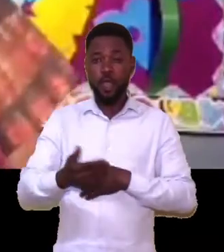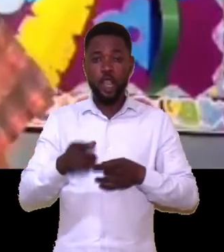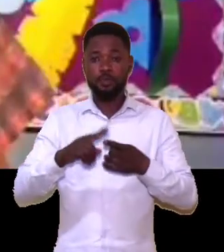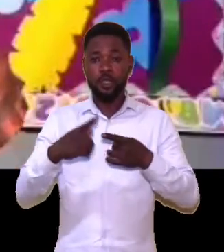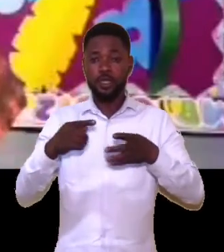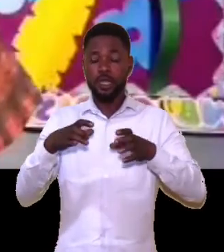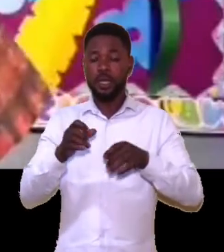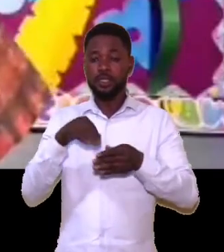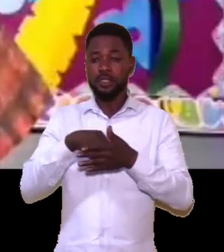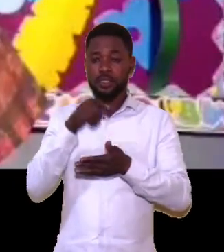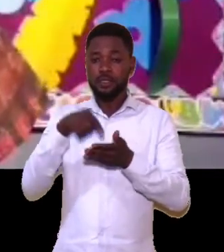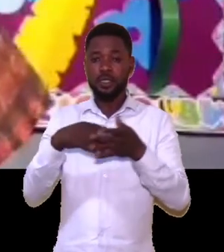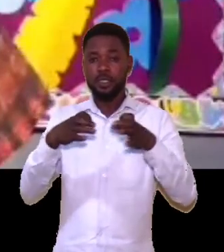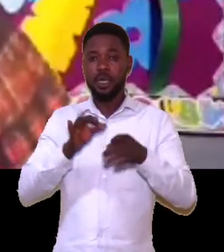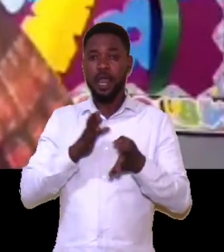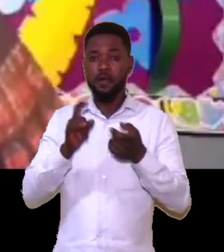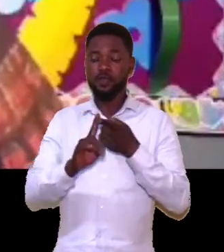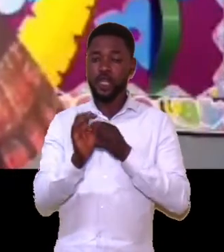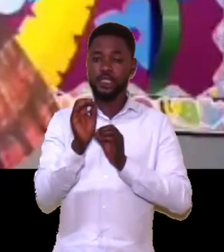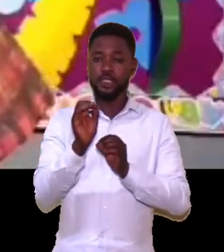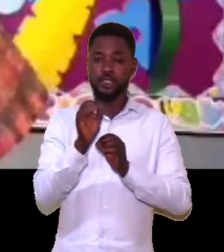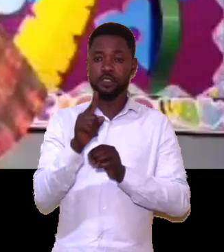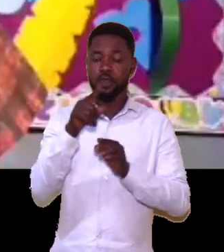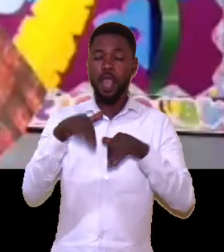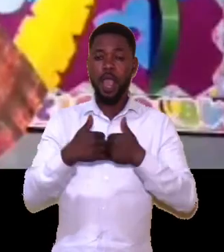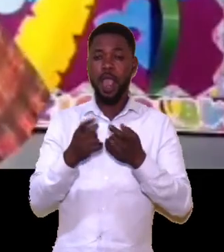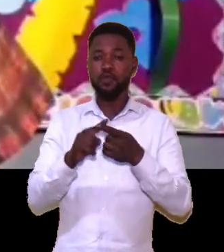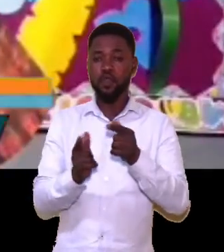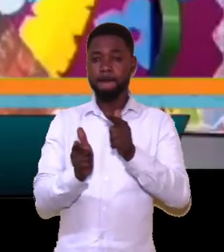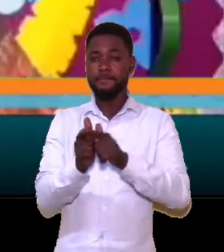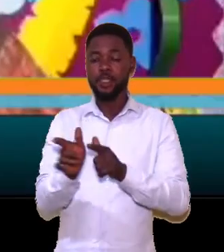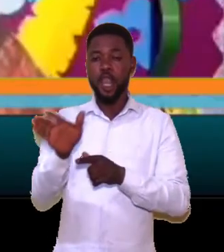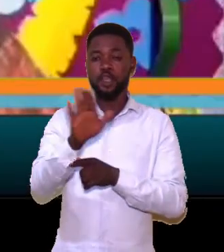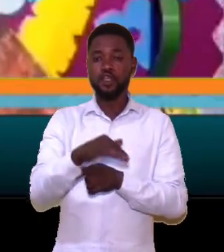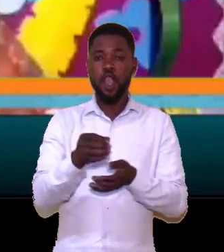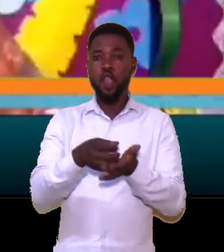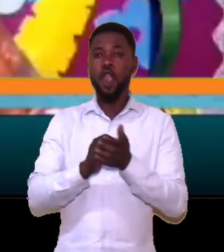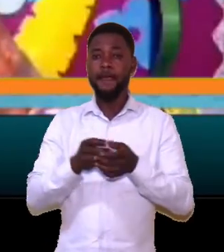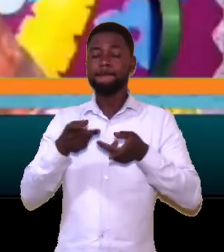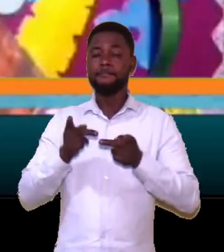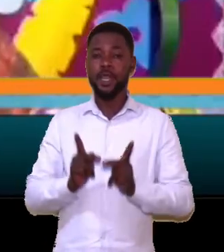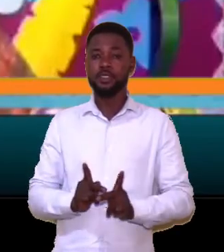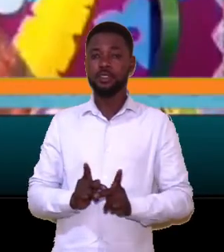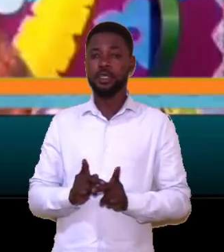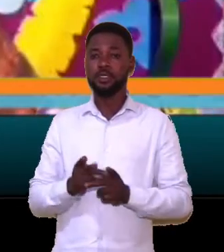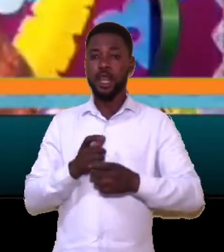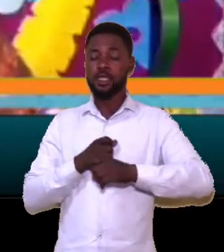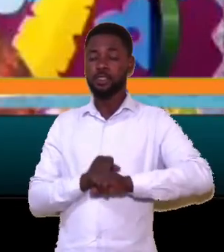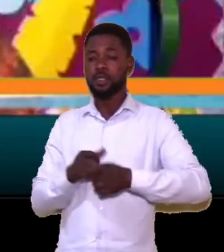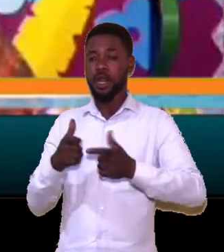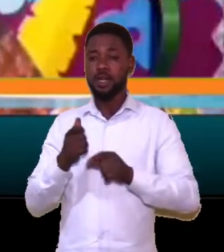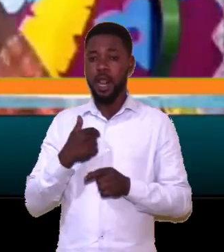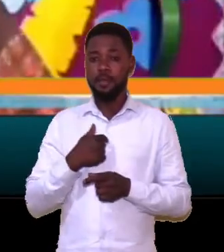Hello, welcome to the class. In today's class, I'm going to be teaching you how to make your own personal